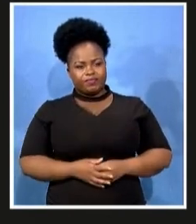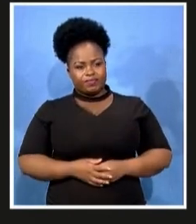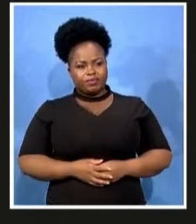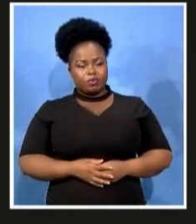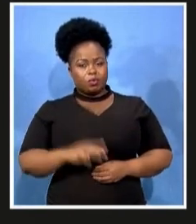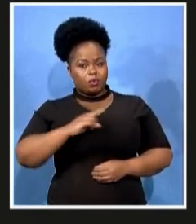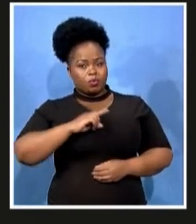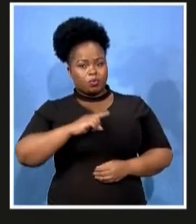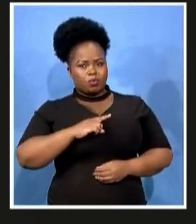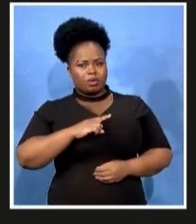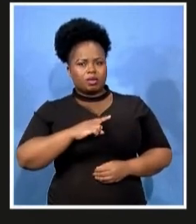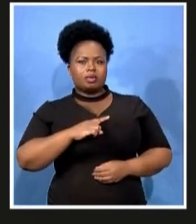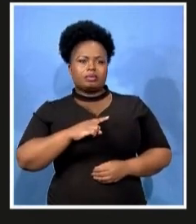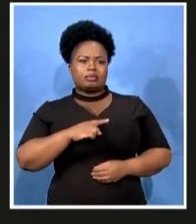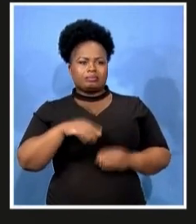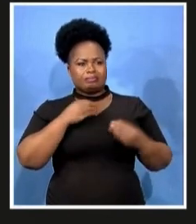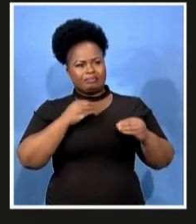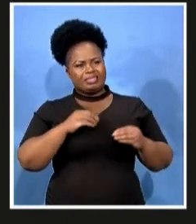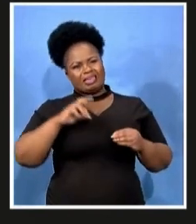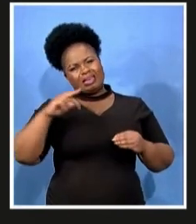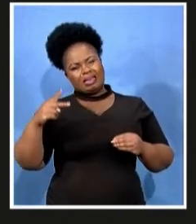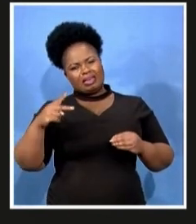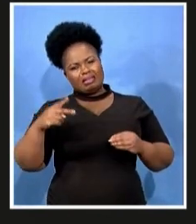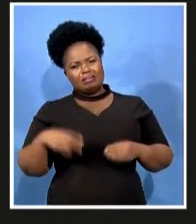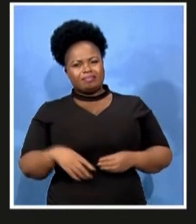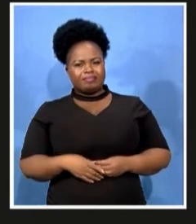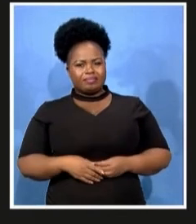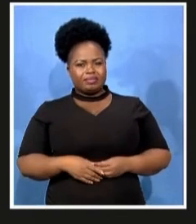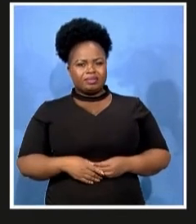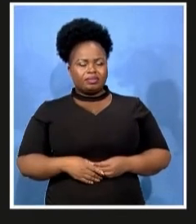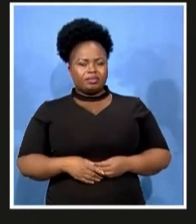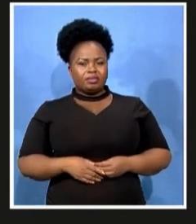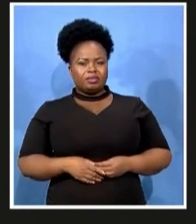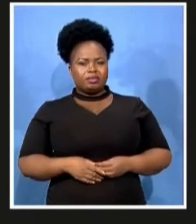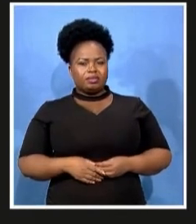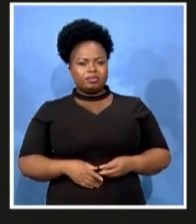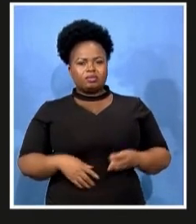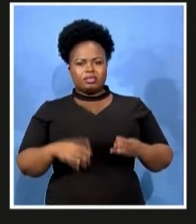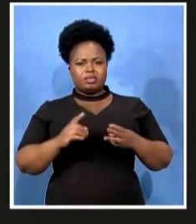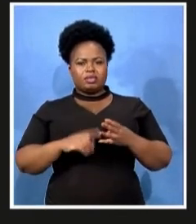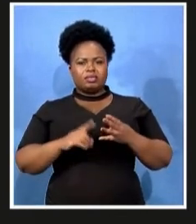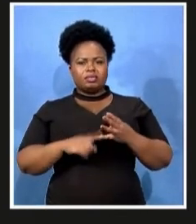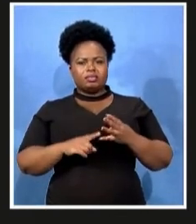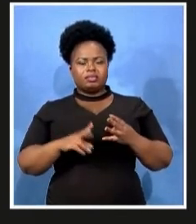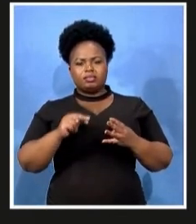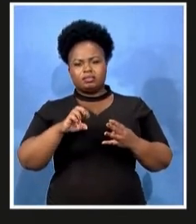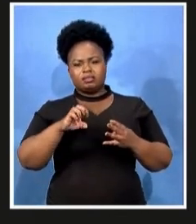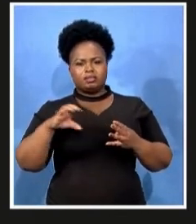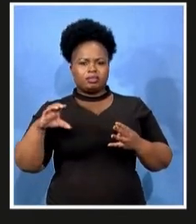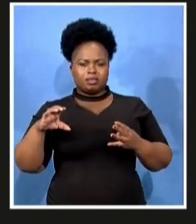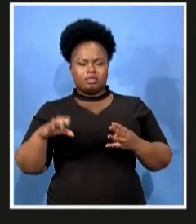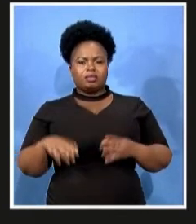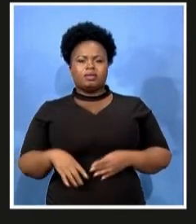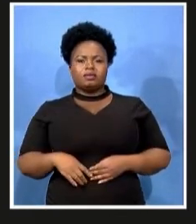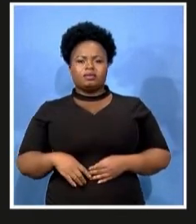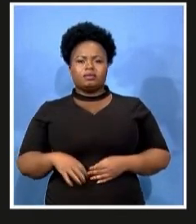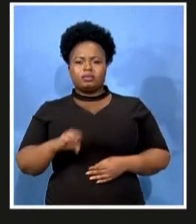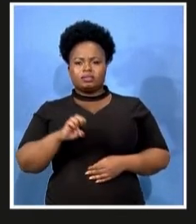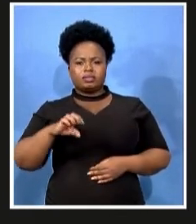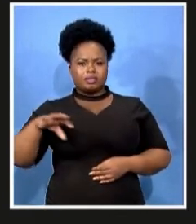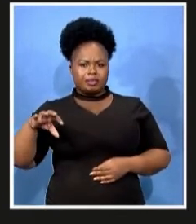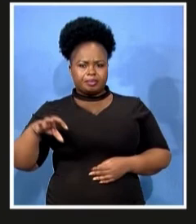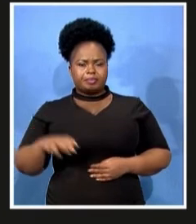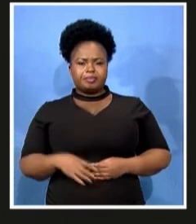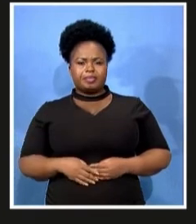other engagements. The MEC for Eastern Cape is not well and therefore will not be able